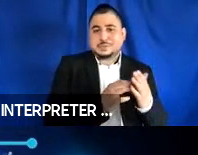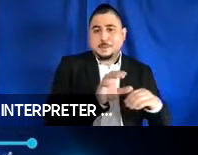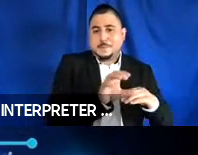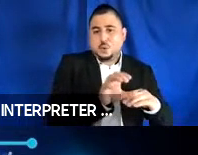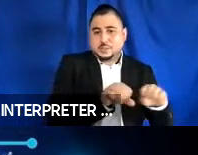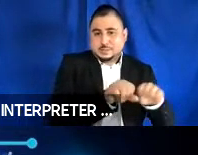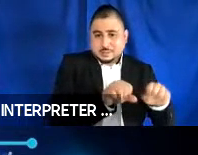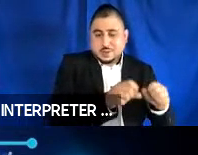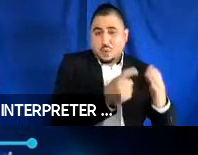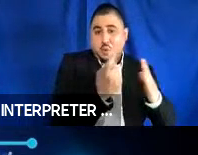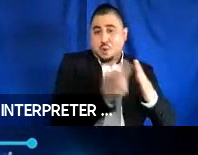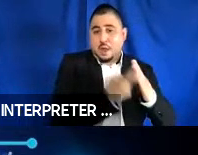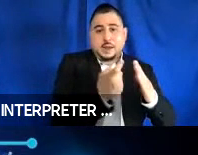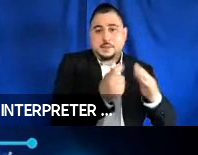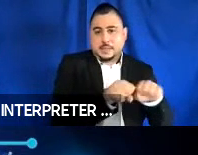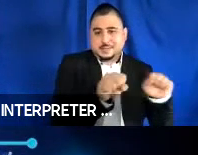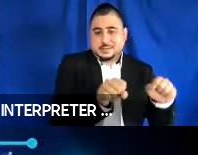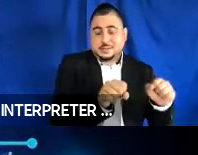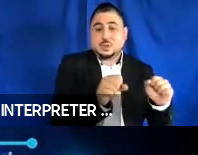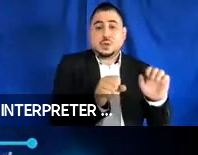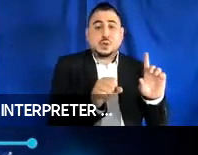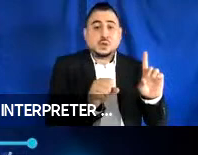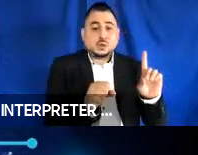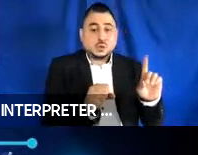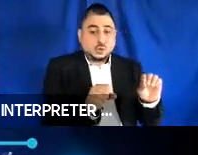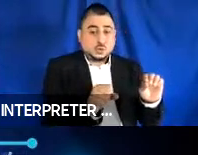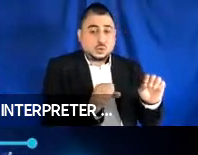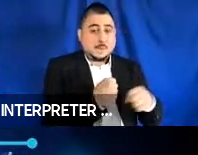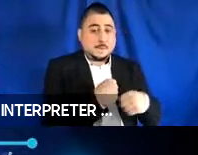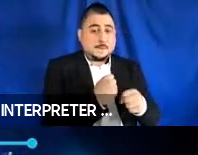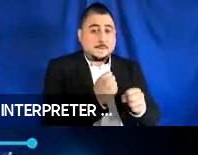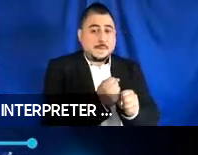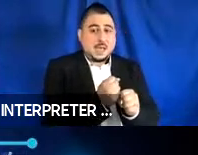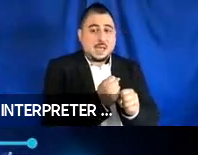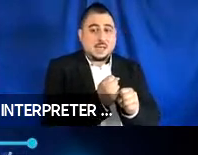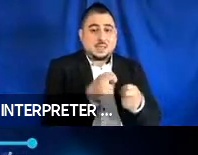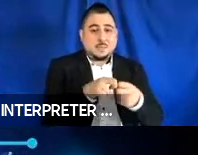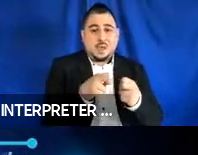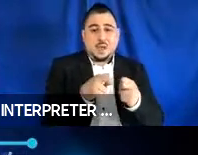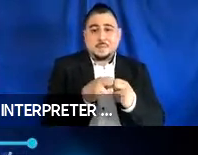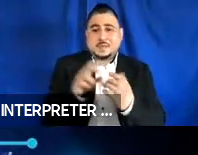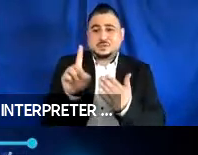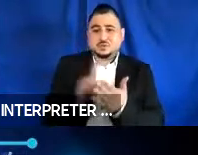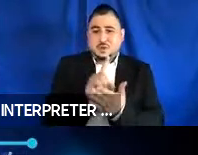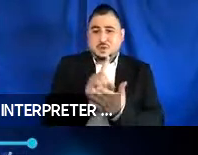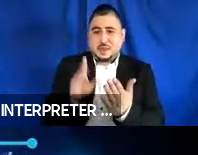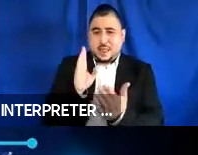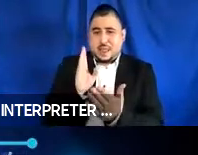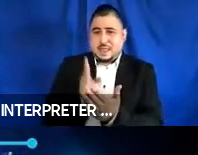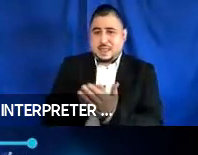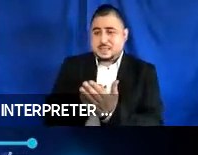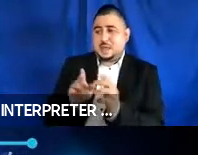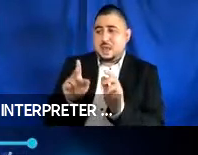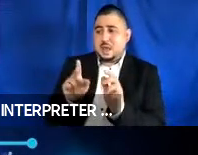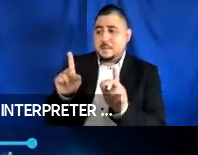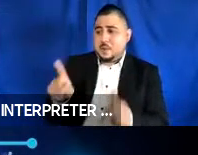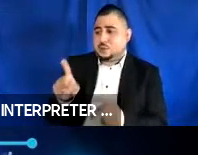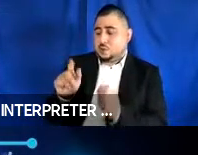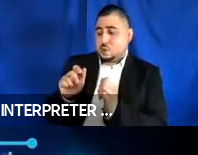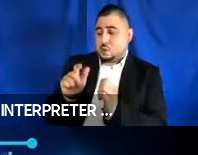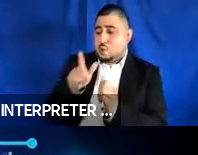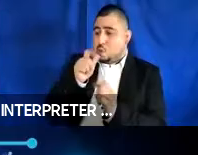some automated system, does this make the problem of discriminating against disabled passengers go